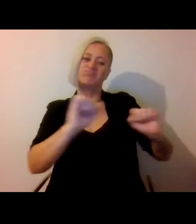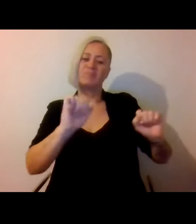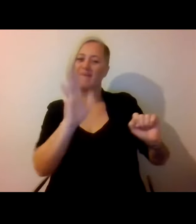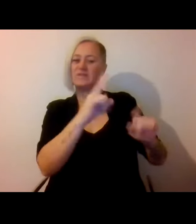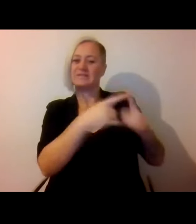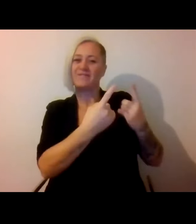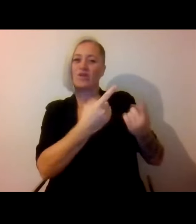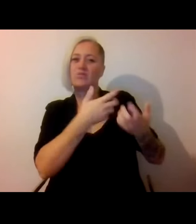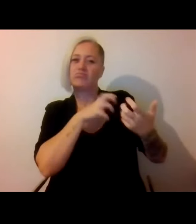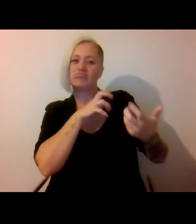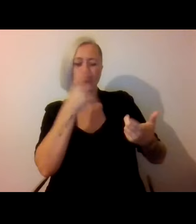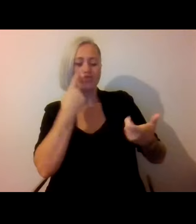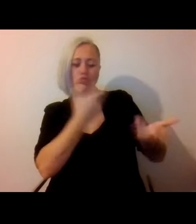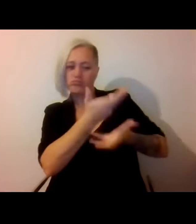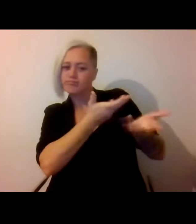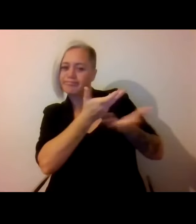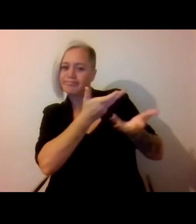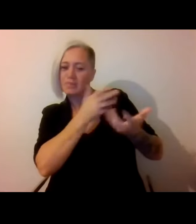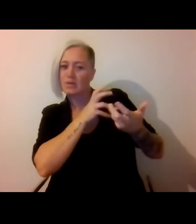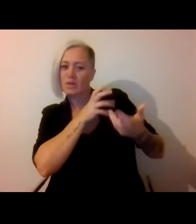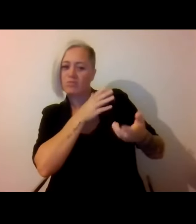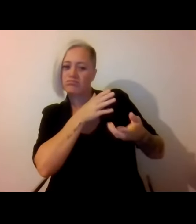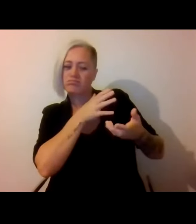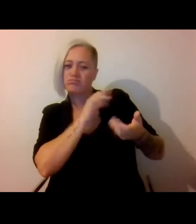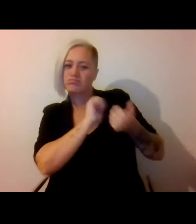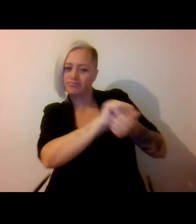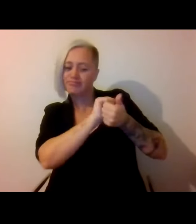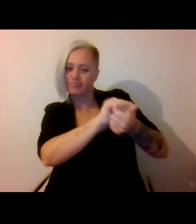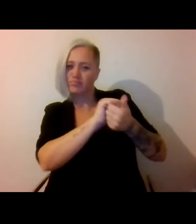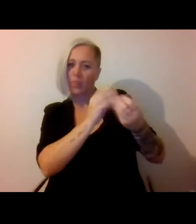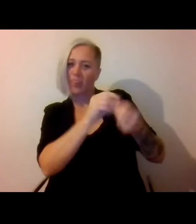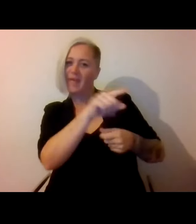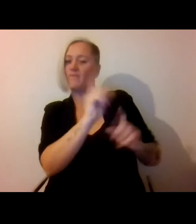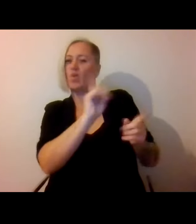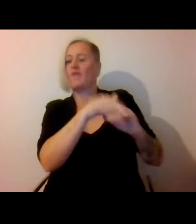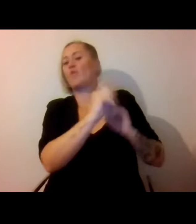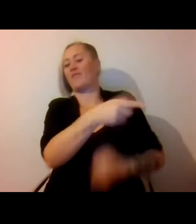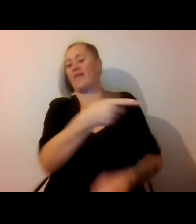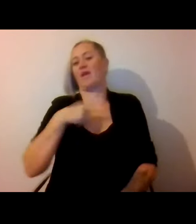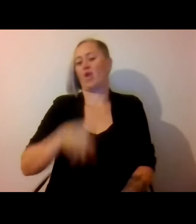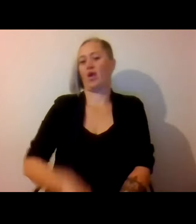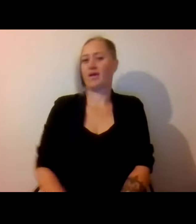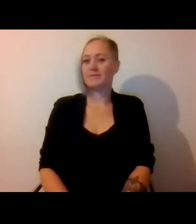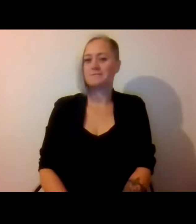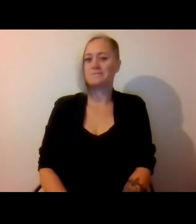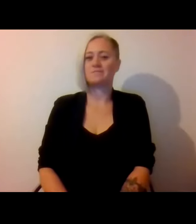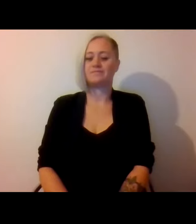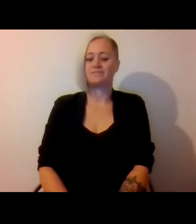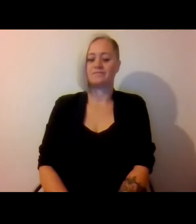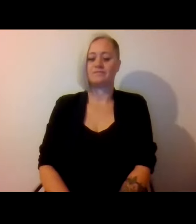with them instead of painting with a one big brush.